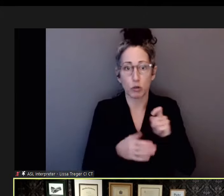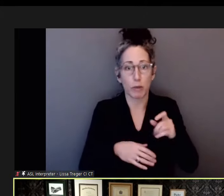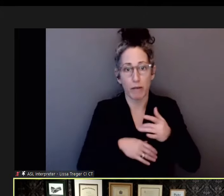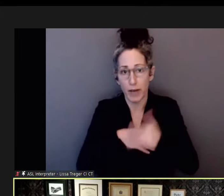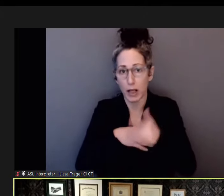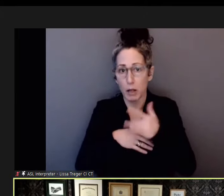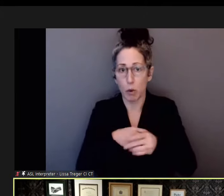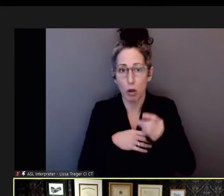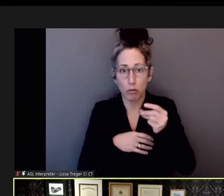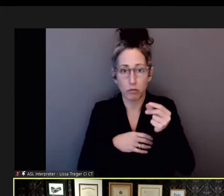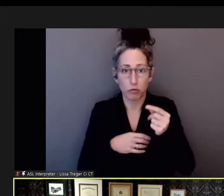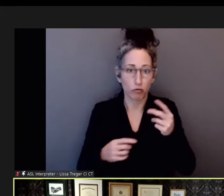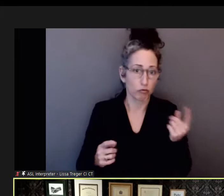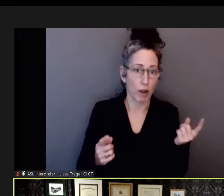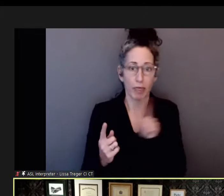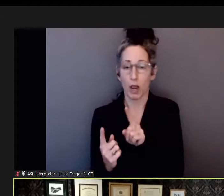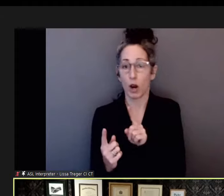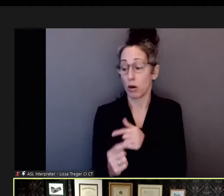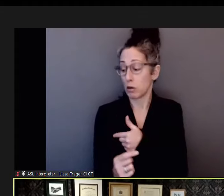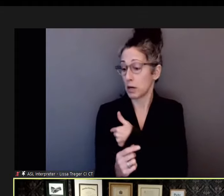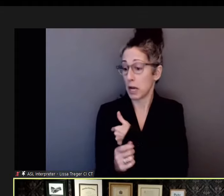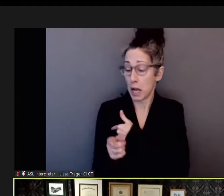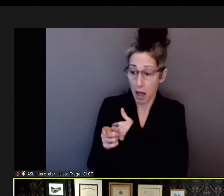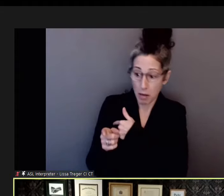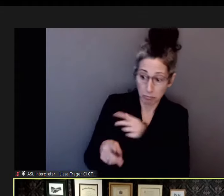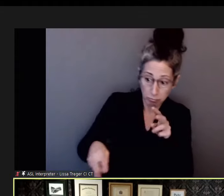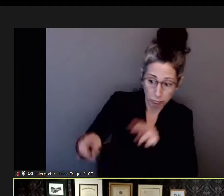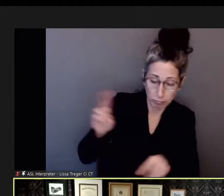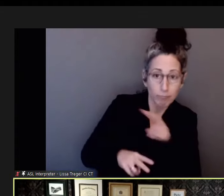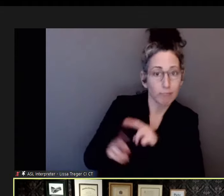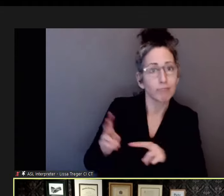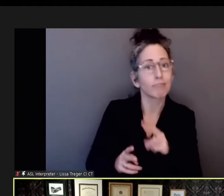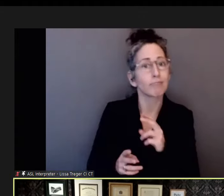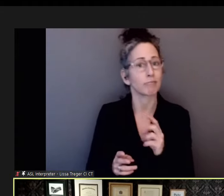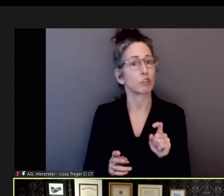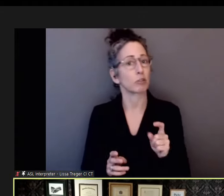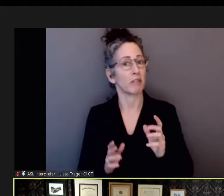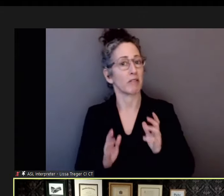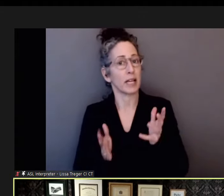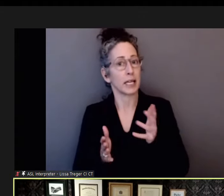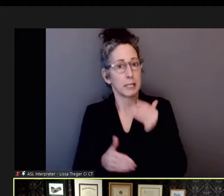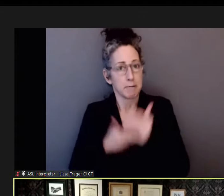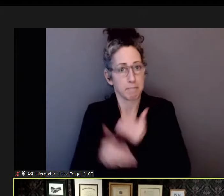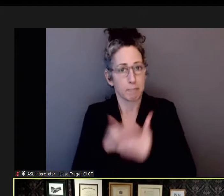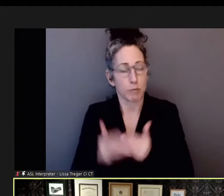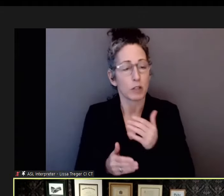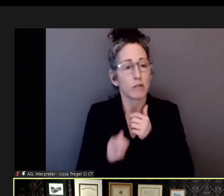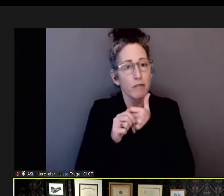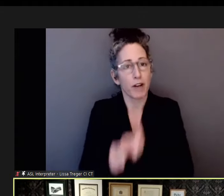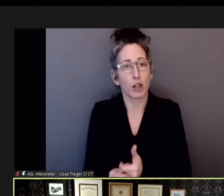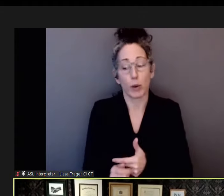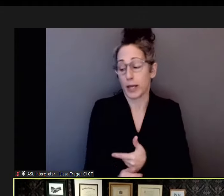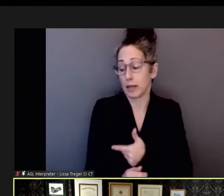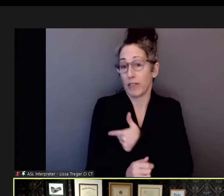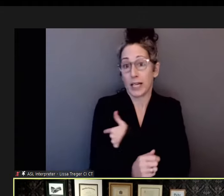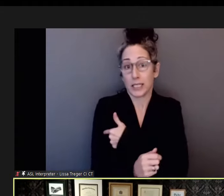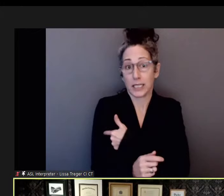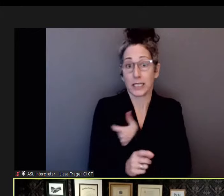them immediately in the event of an acute anaphylactic reaction that would occur following the administration of the COVID-19